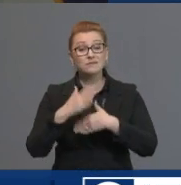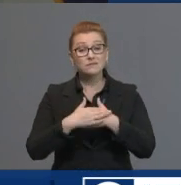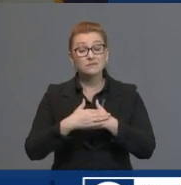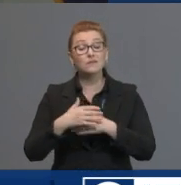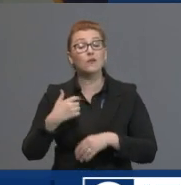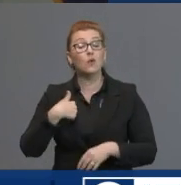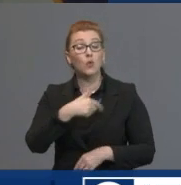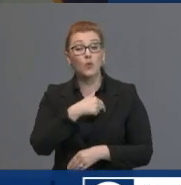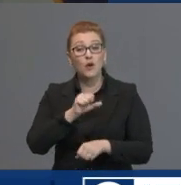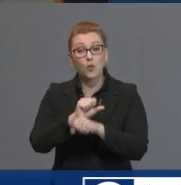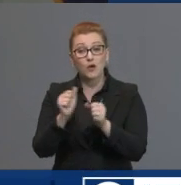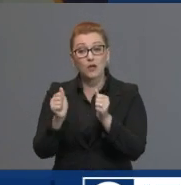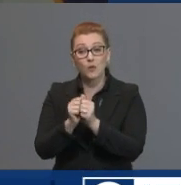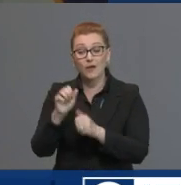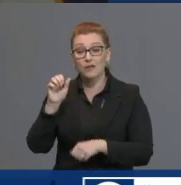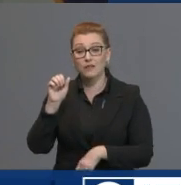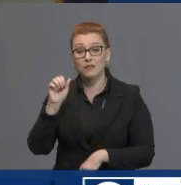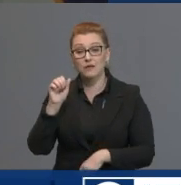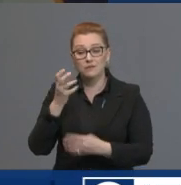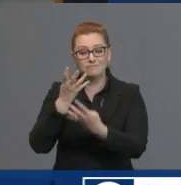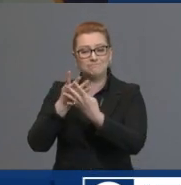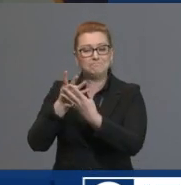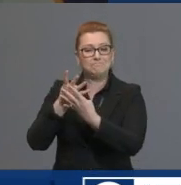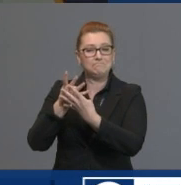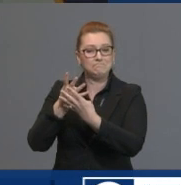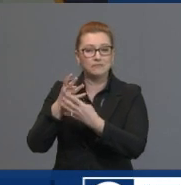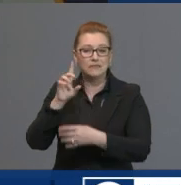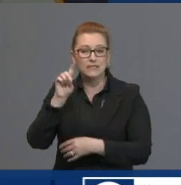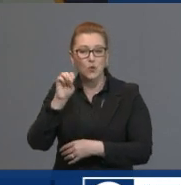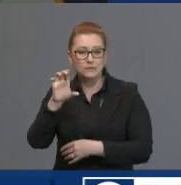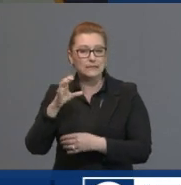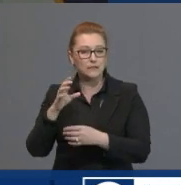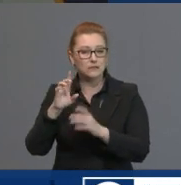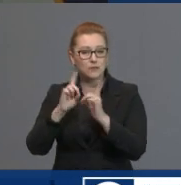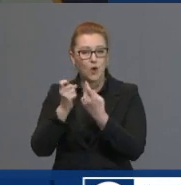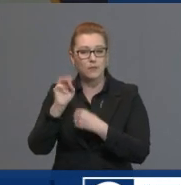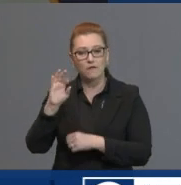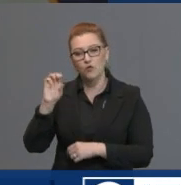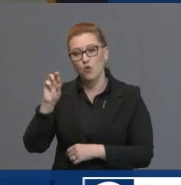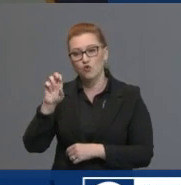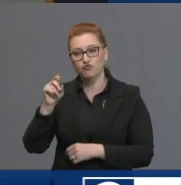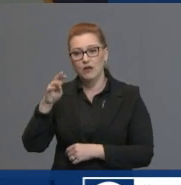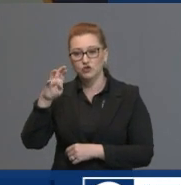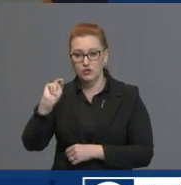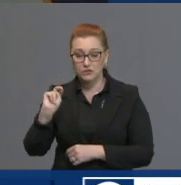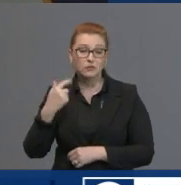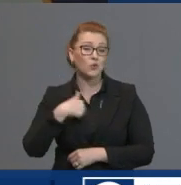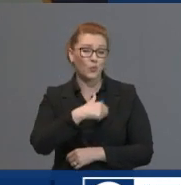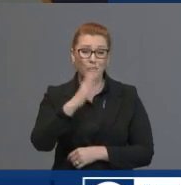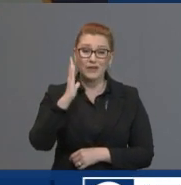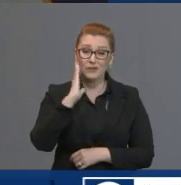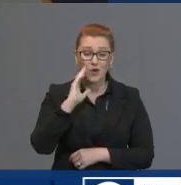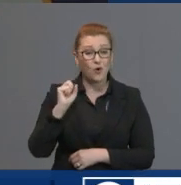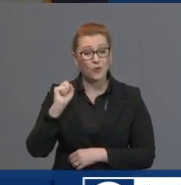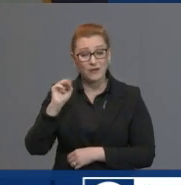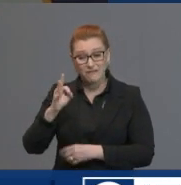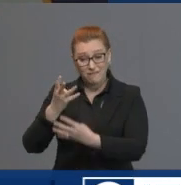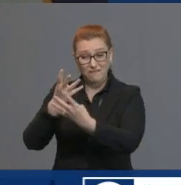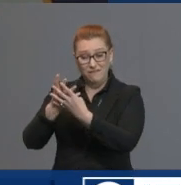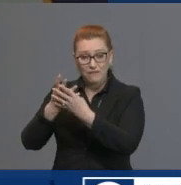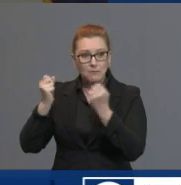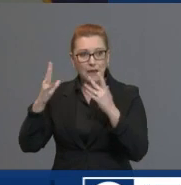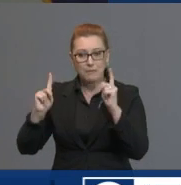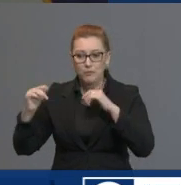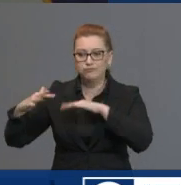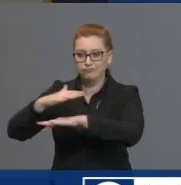Arizona Department of Corrections, Rehabilitation, and Reentry. We know that COVID-19 can be transmitted very easily in